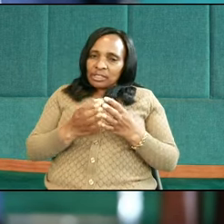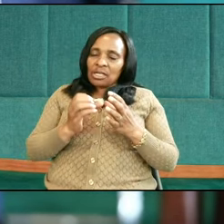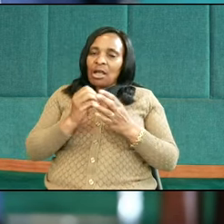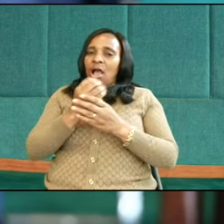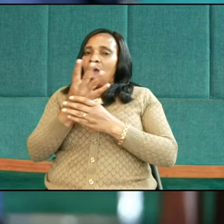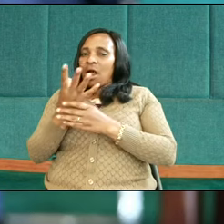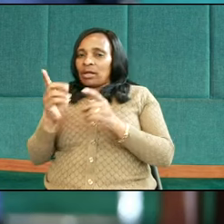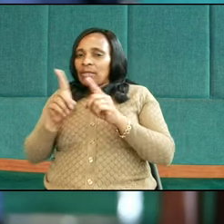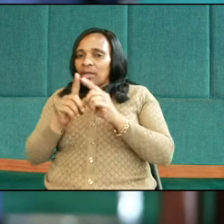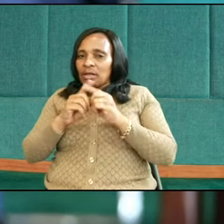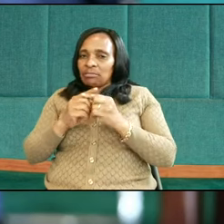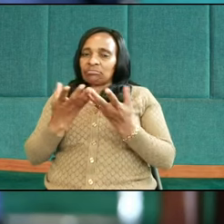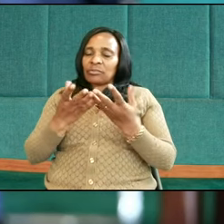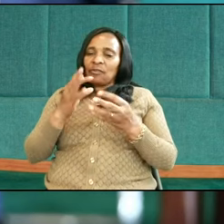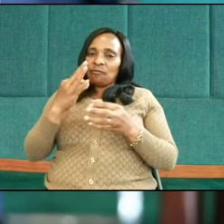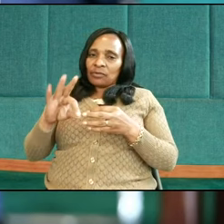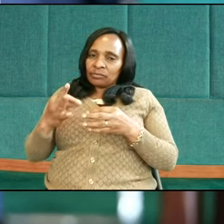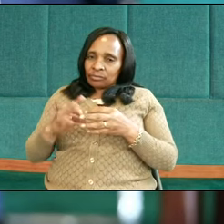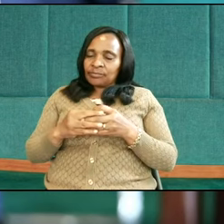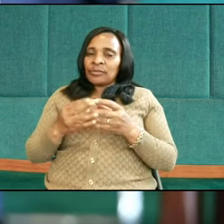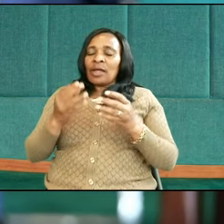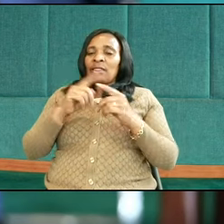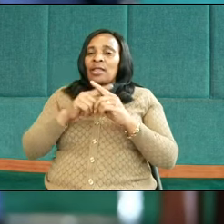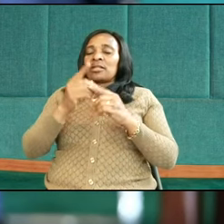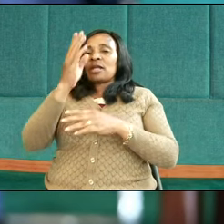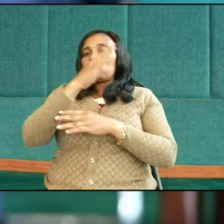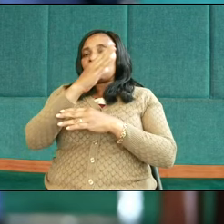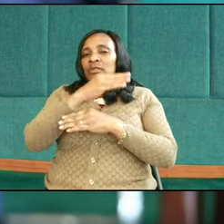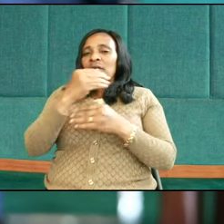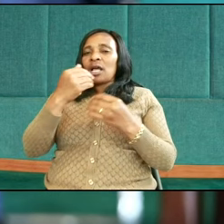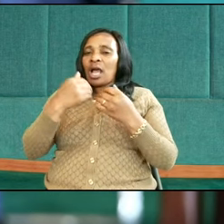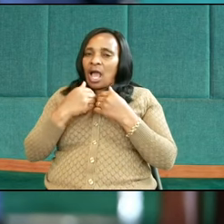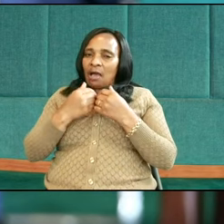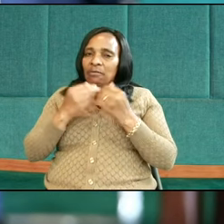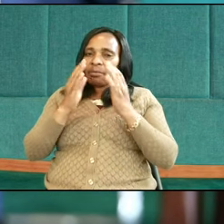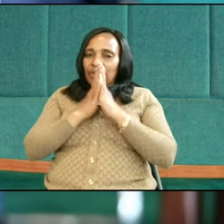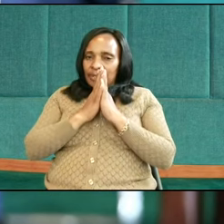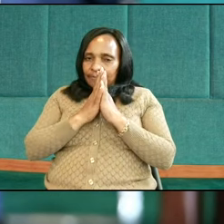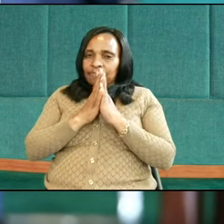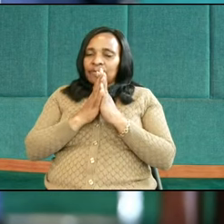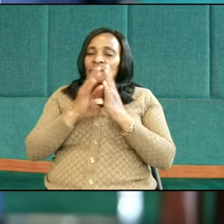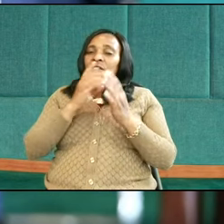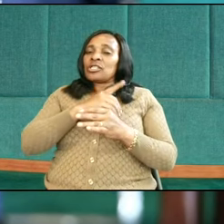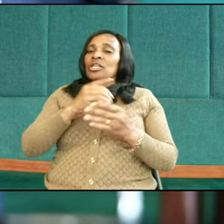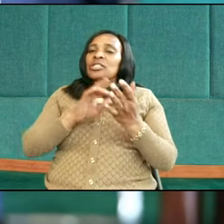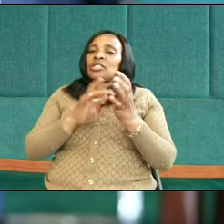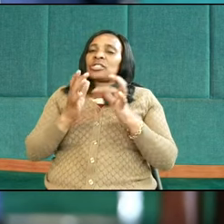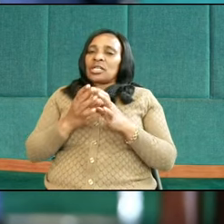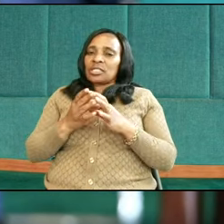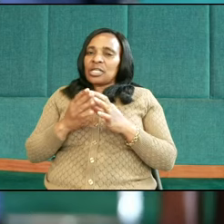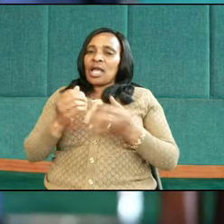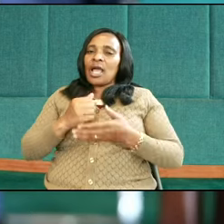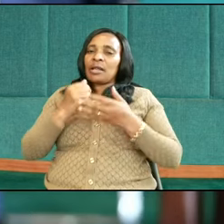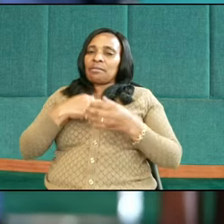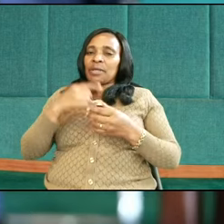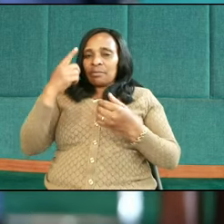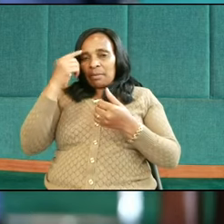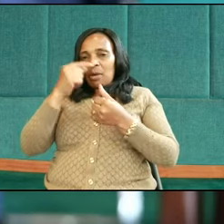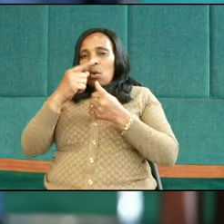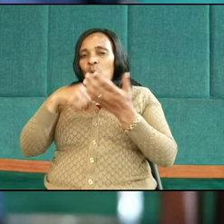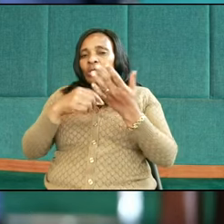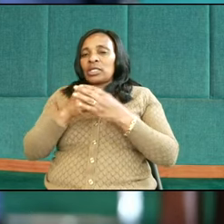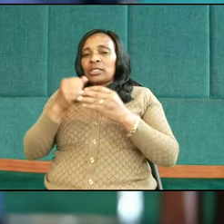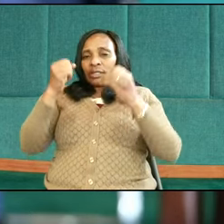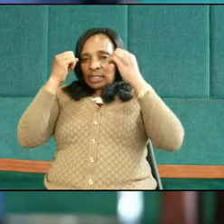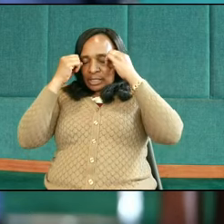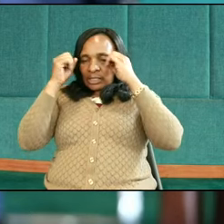potatoes, and chapati flatbread. In the afternoon, she had a math quiz. She prayed, Dear Jesus, please help me to remember what I have